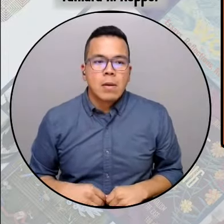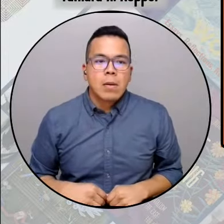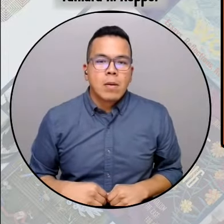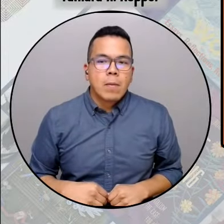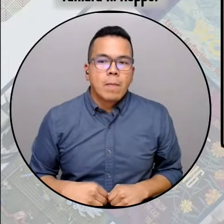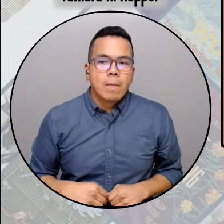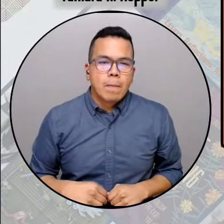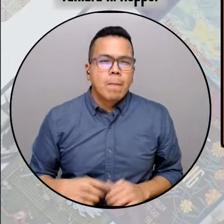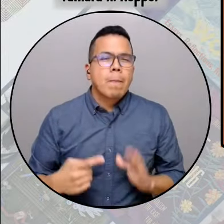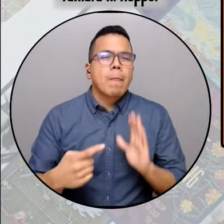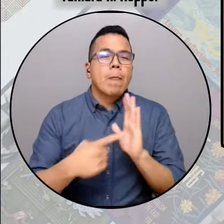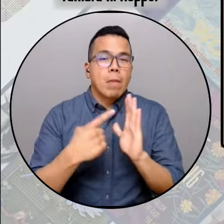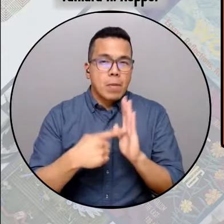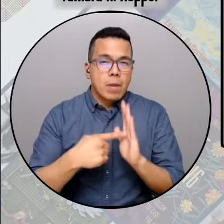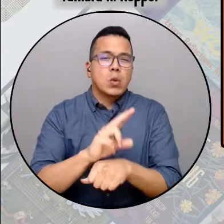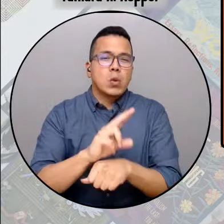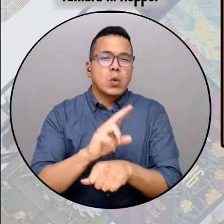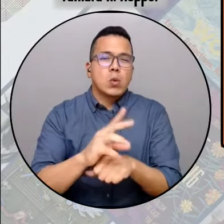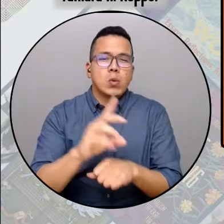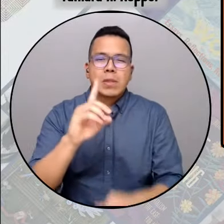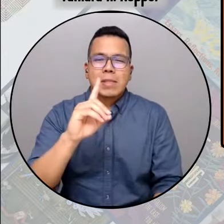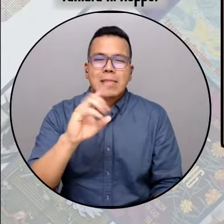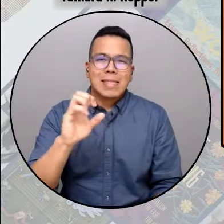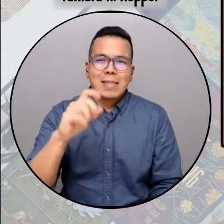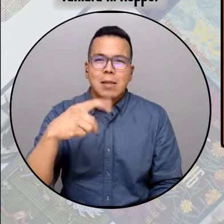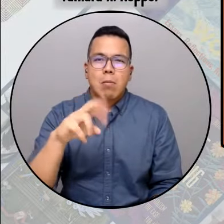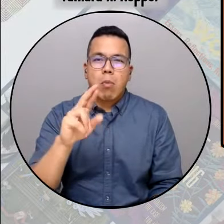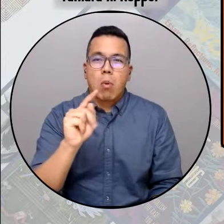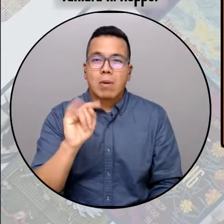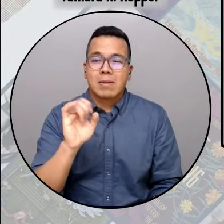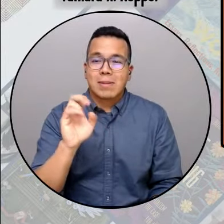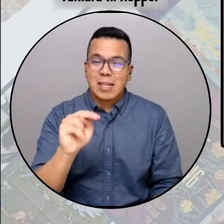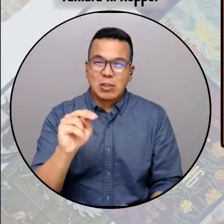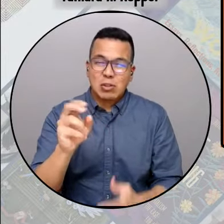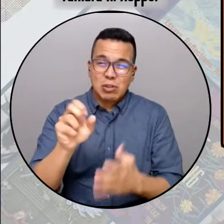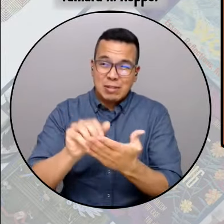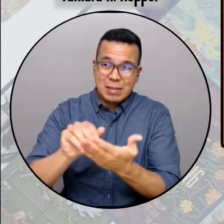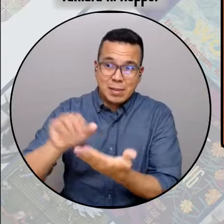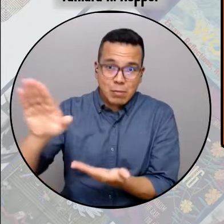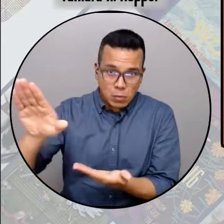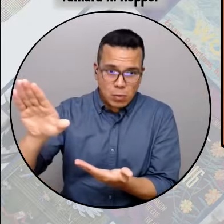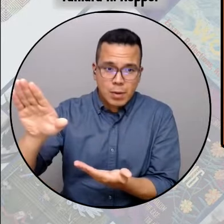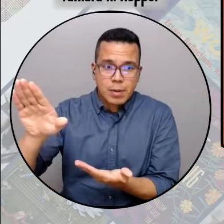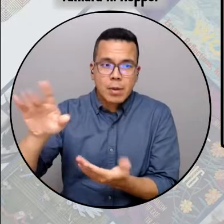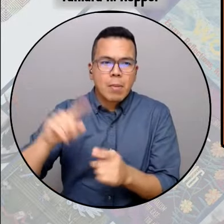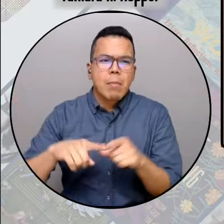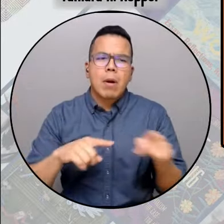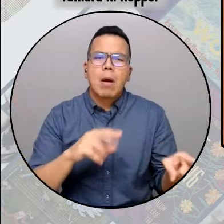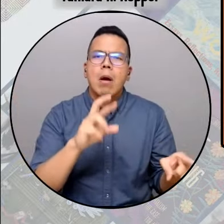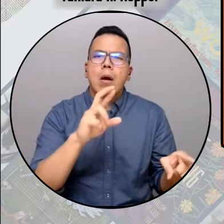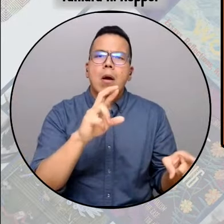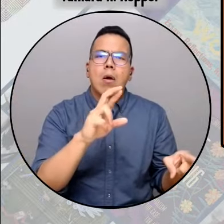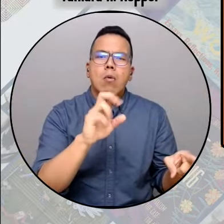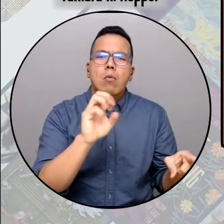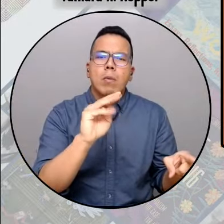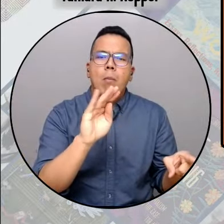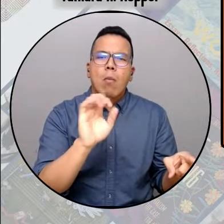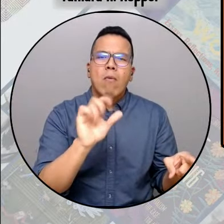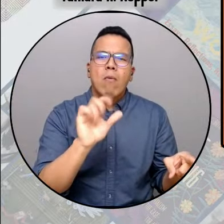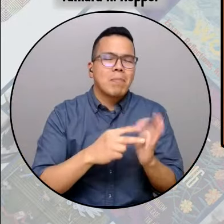use as deportation as a general term, but these mean different things in terms of the data and also in terms of the process,